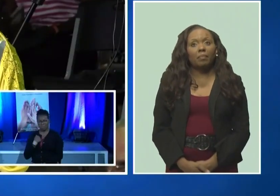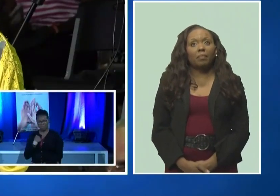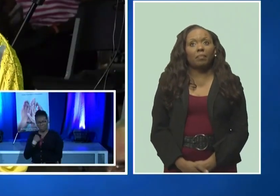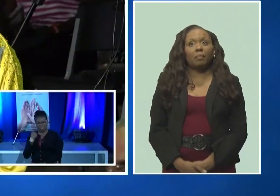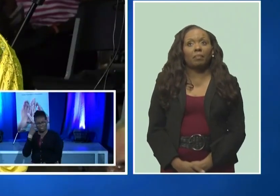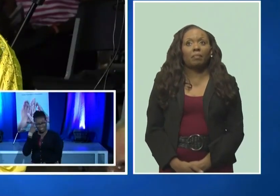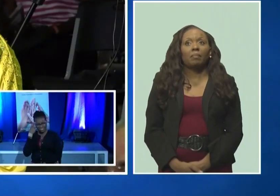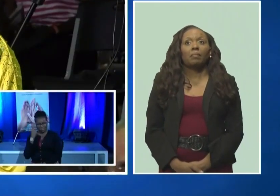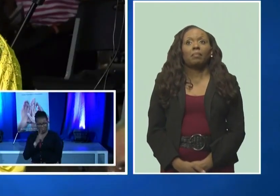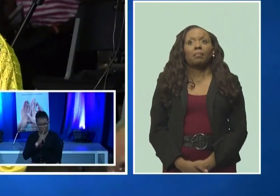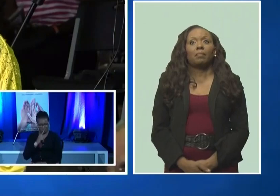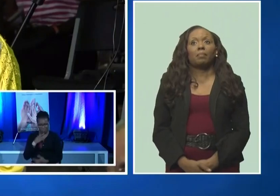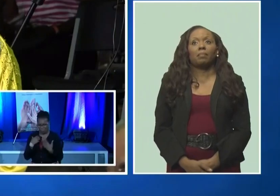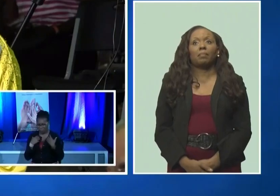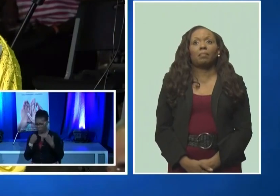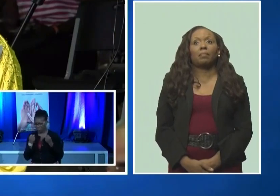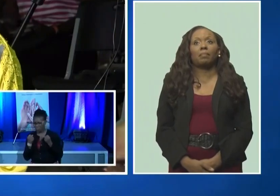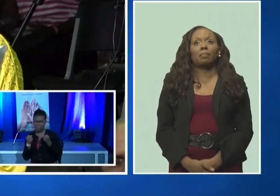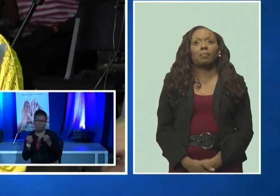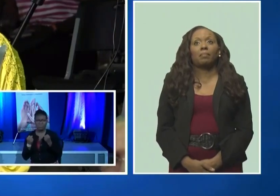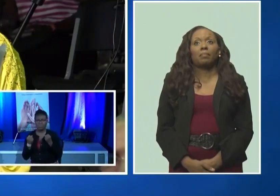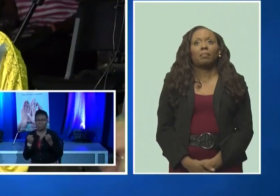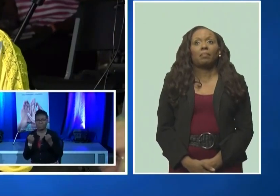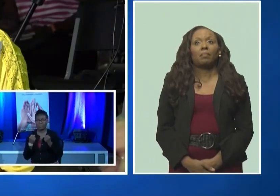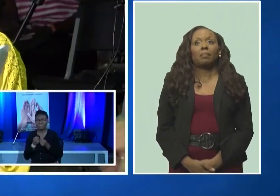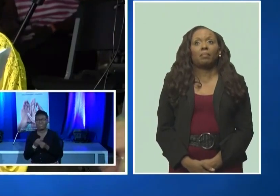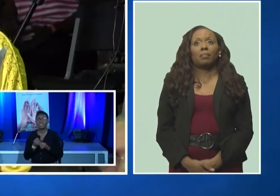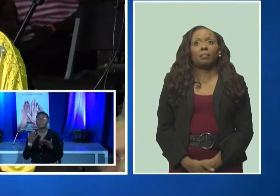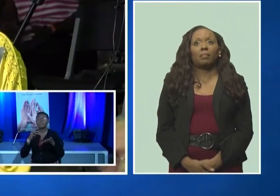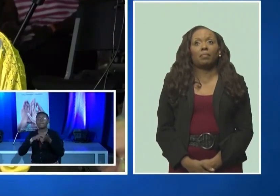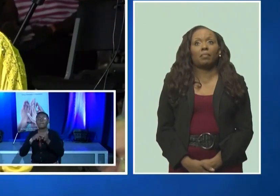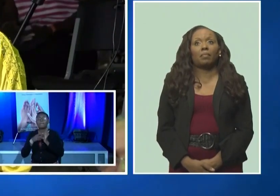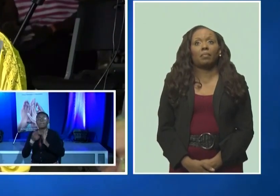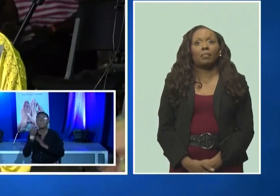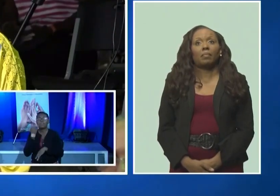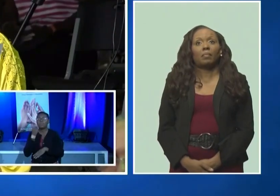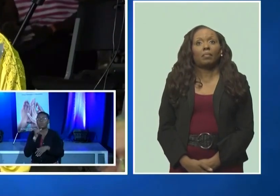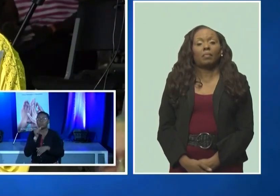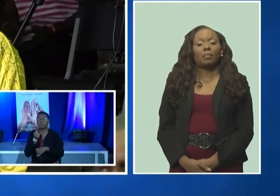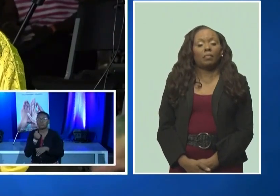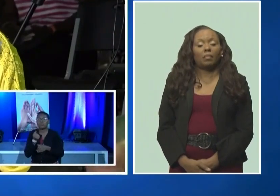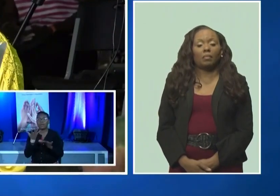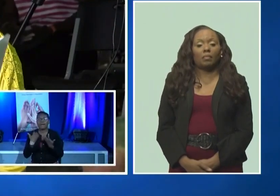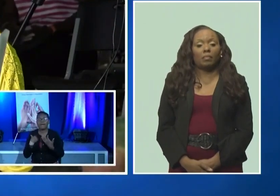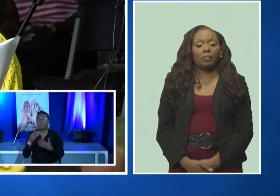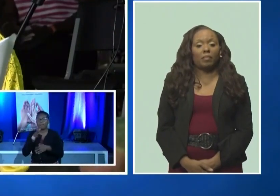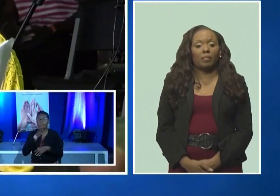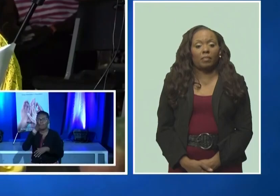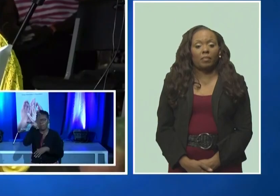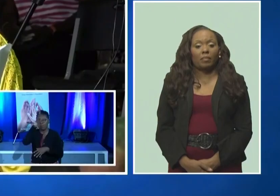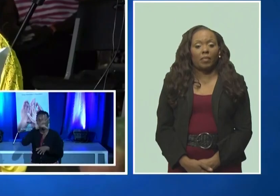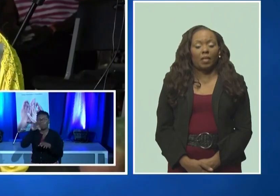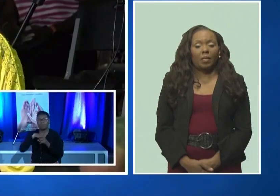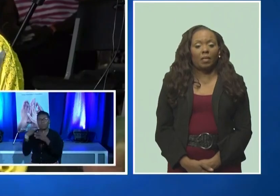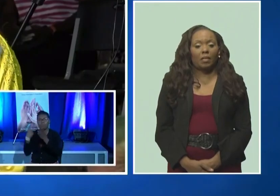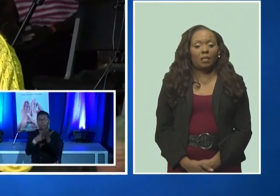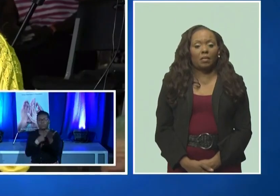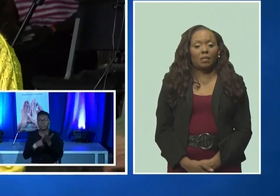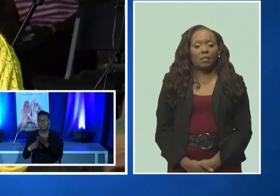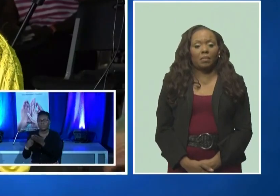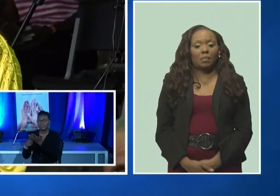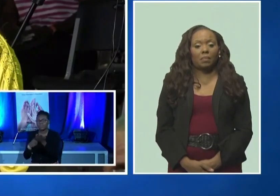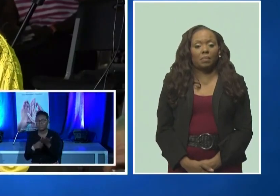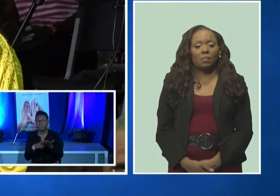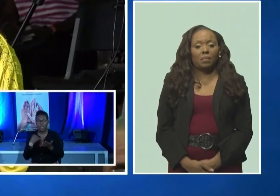and therefore you risk, if you do not truly engage parents, and that this is not more than a rubber